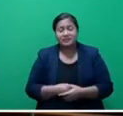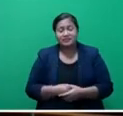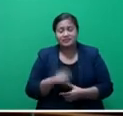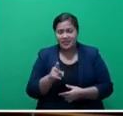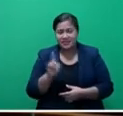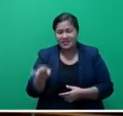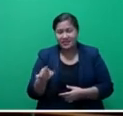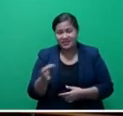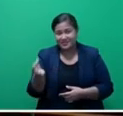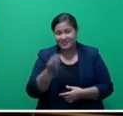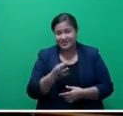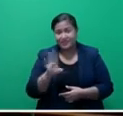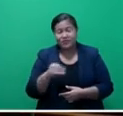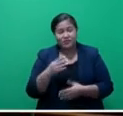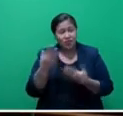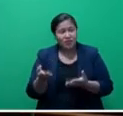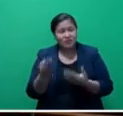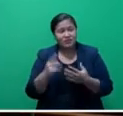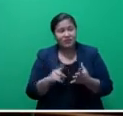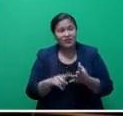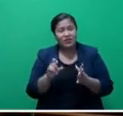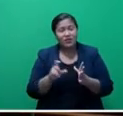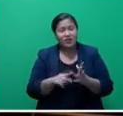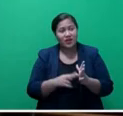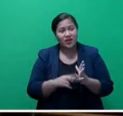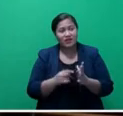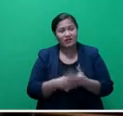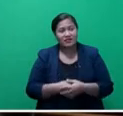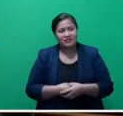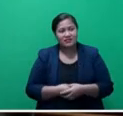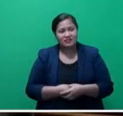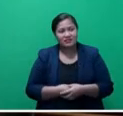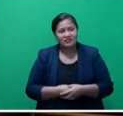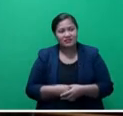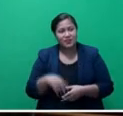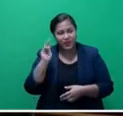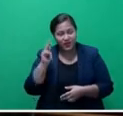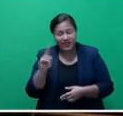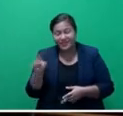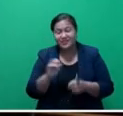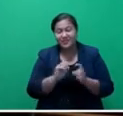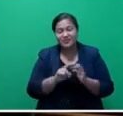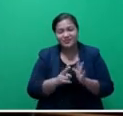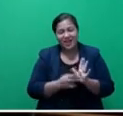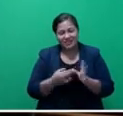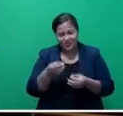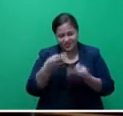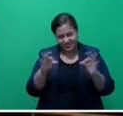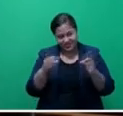from Honorable O'Connor that Professor Biman Prasad sing him happy birthday during the break, sir.